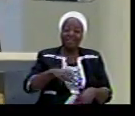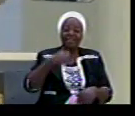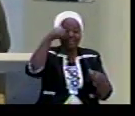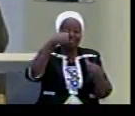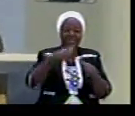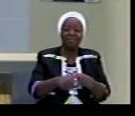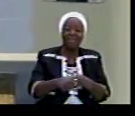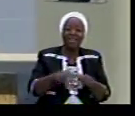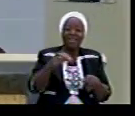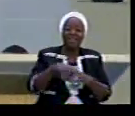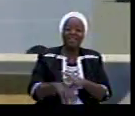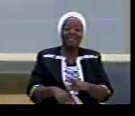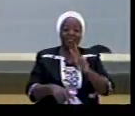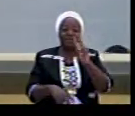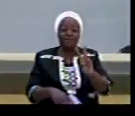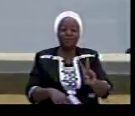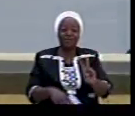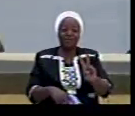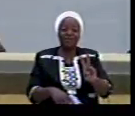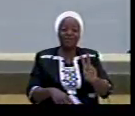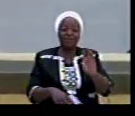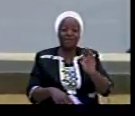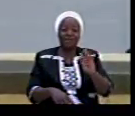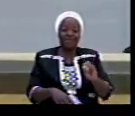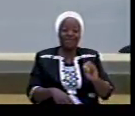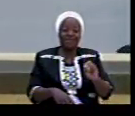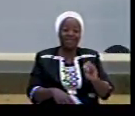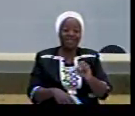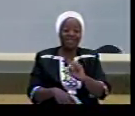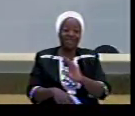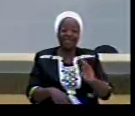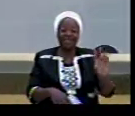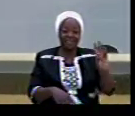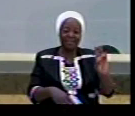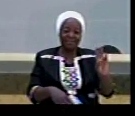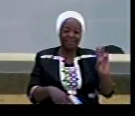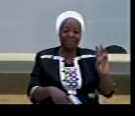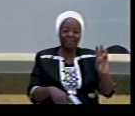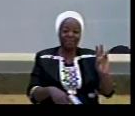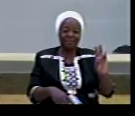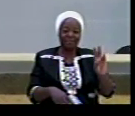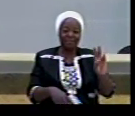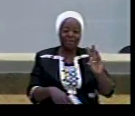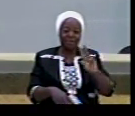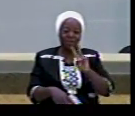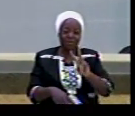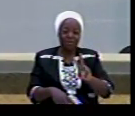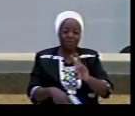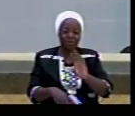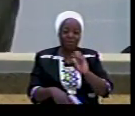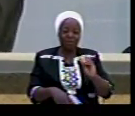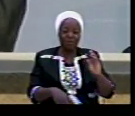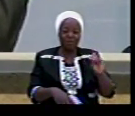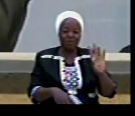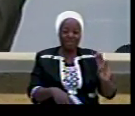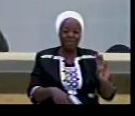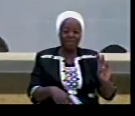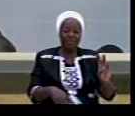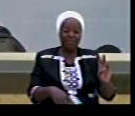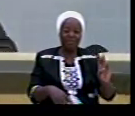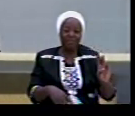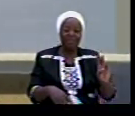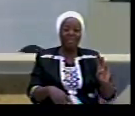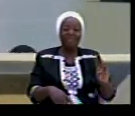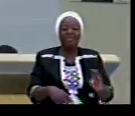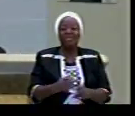in 2007, about 15 years ago, this kind of crusade was held at the old